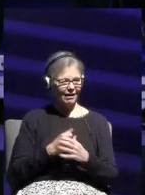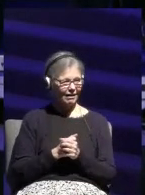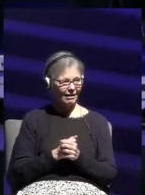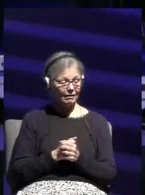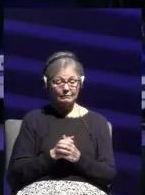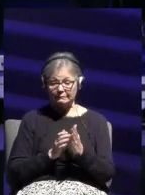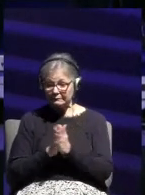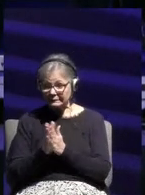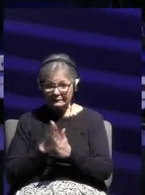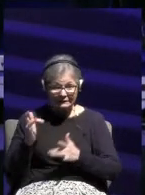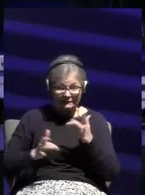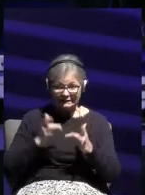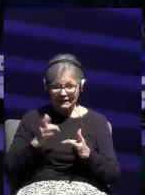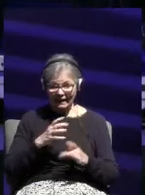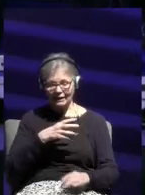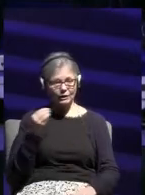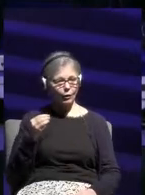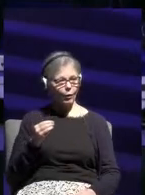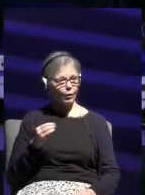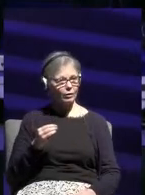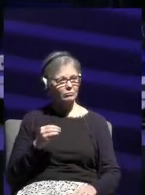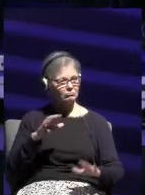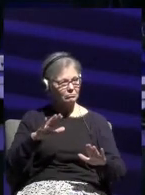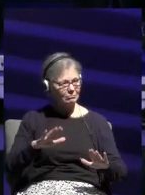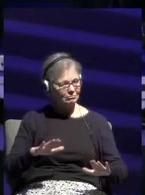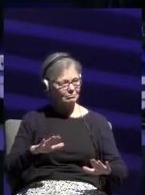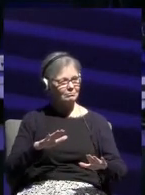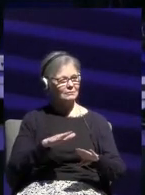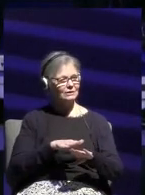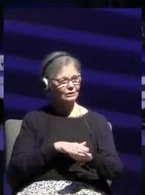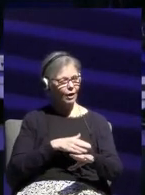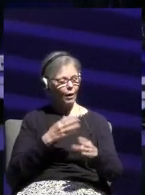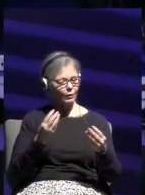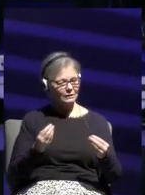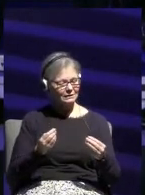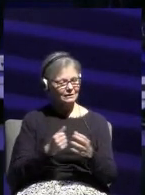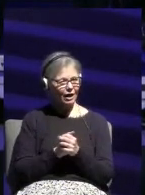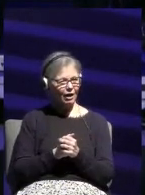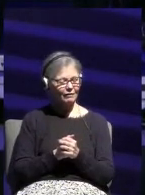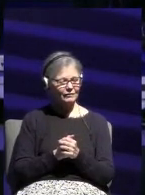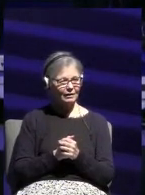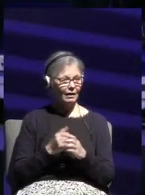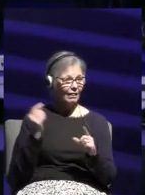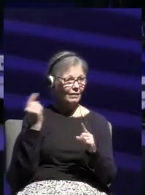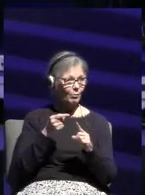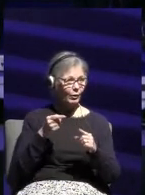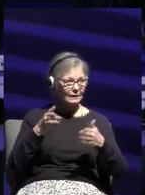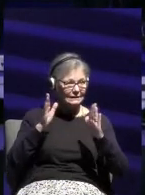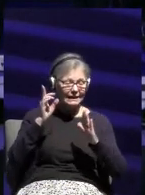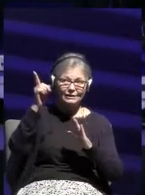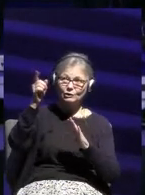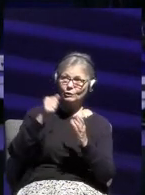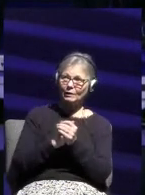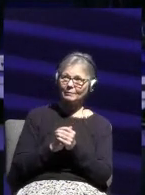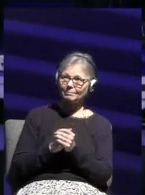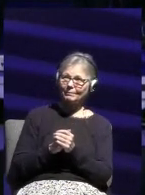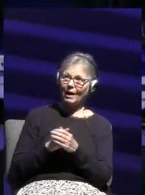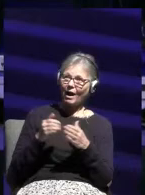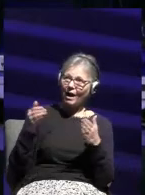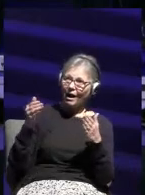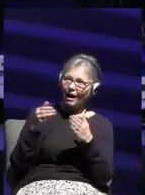might feel Him and we might sense Him. He's trying to get our attention. He's courting